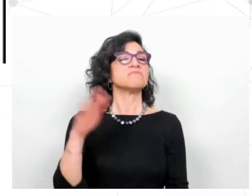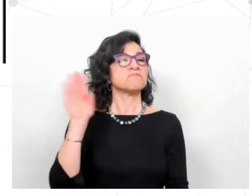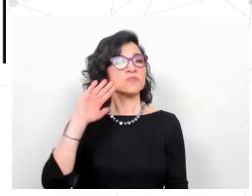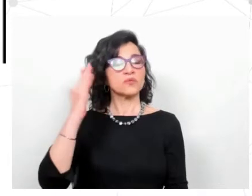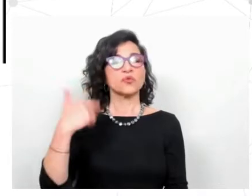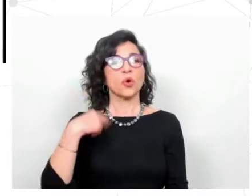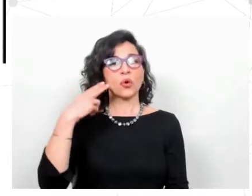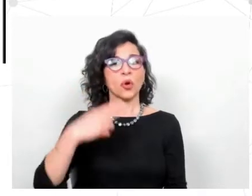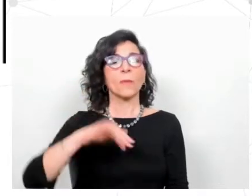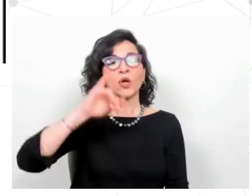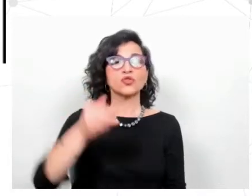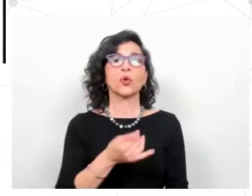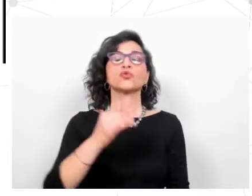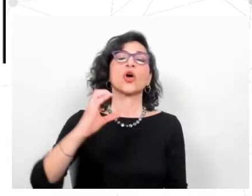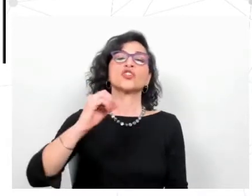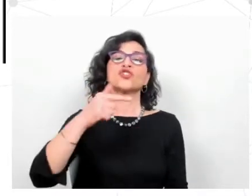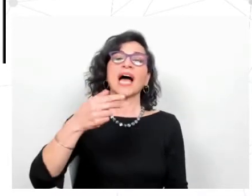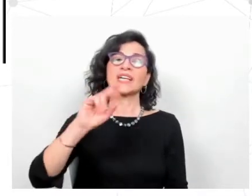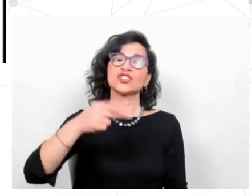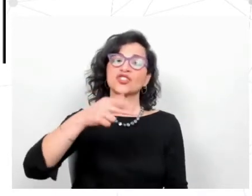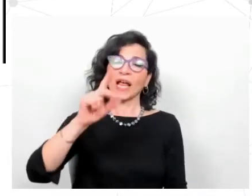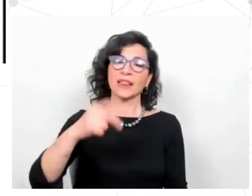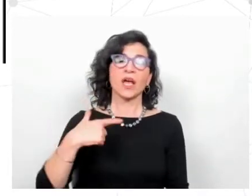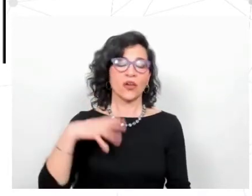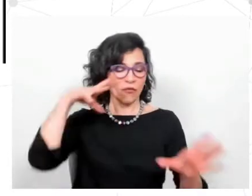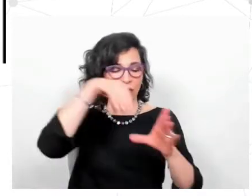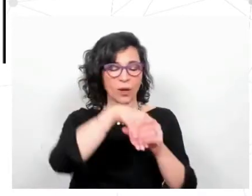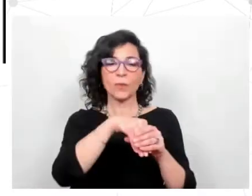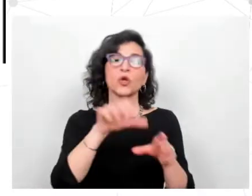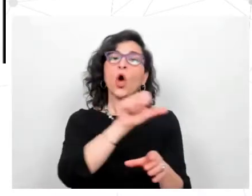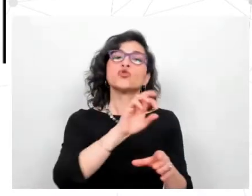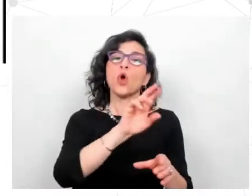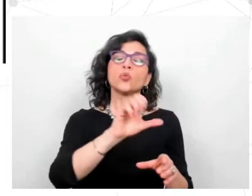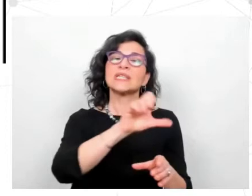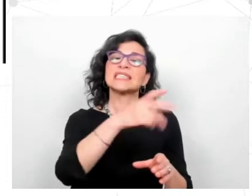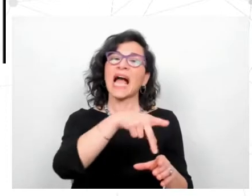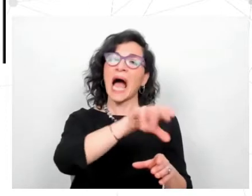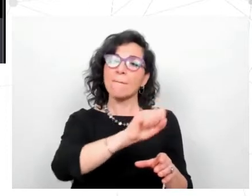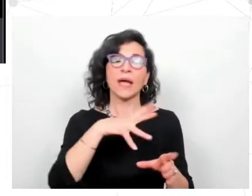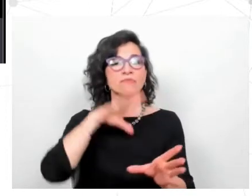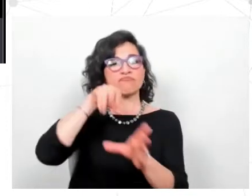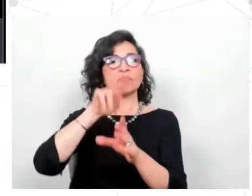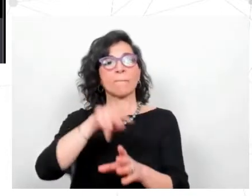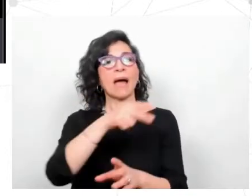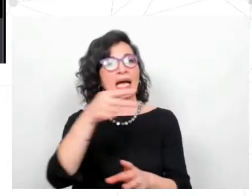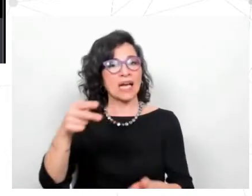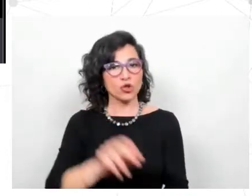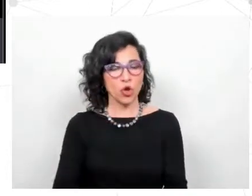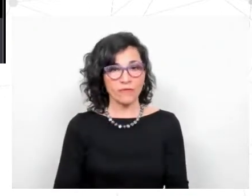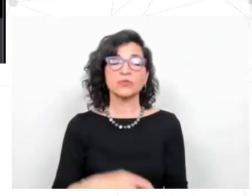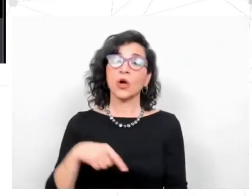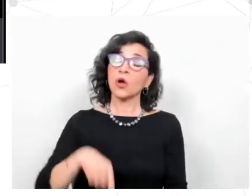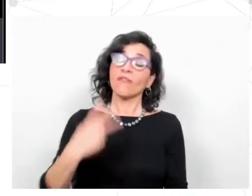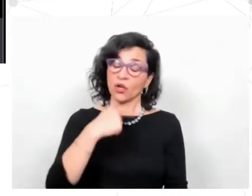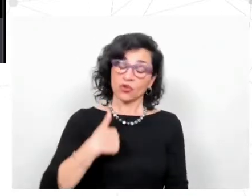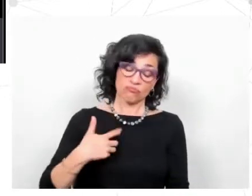Jarnail Chudge and I'm part of the Microsoft Soundscape team. And it's my pleasure to present today with Mark Rankin, an O&M expert